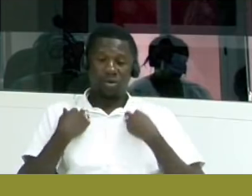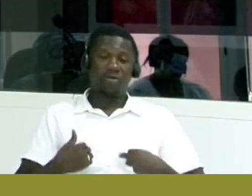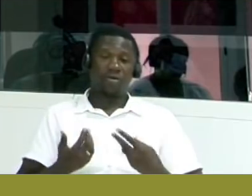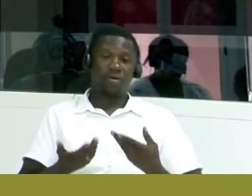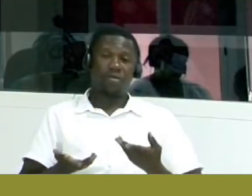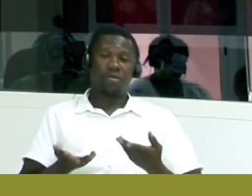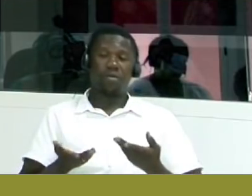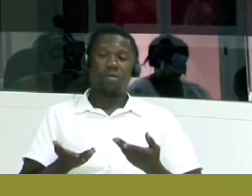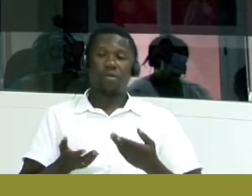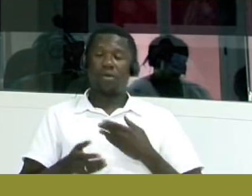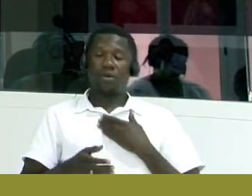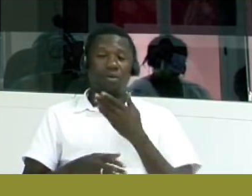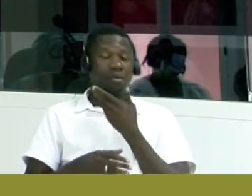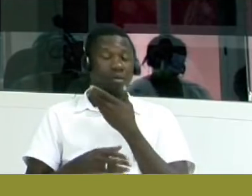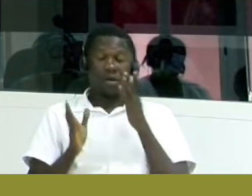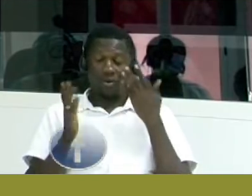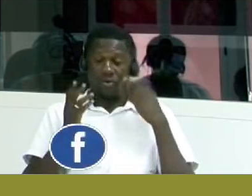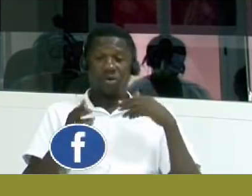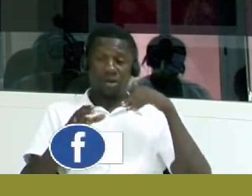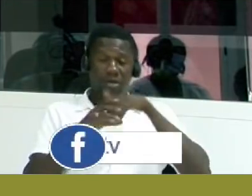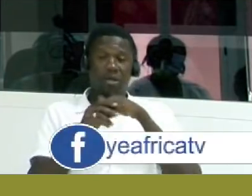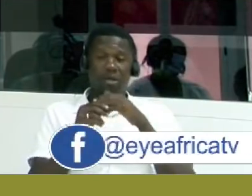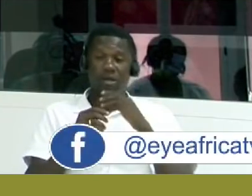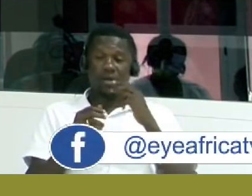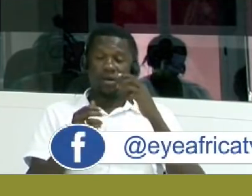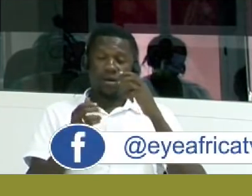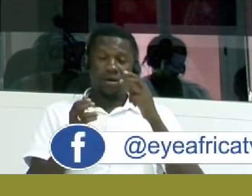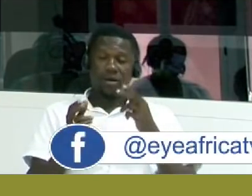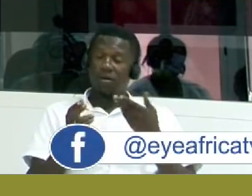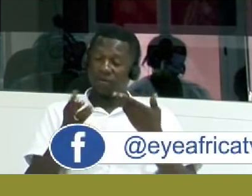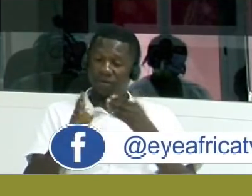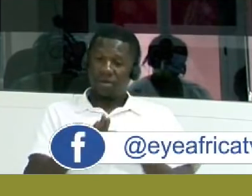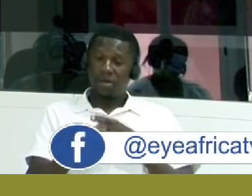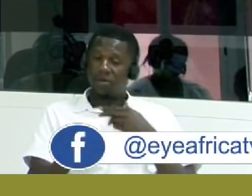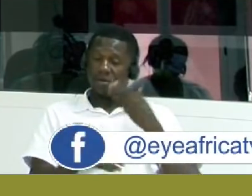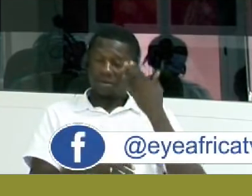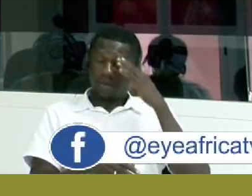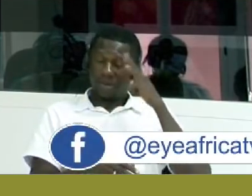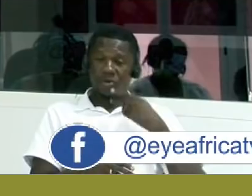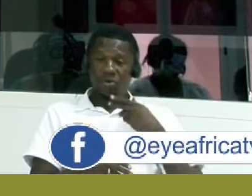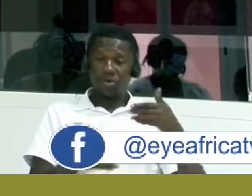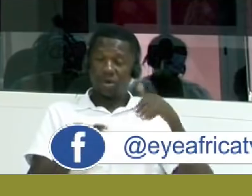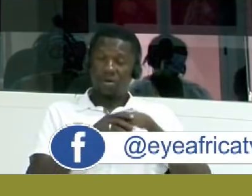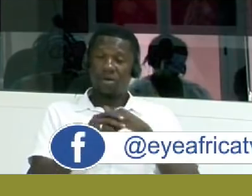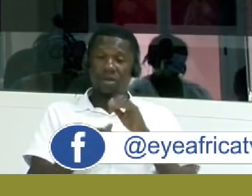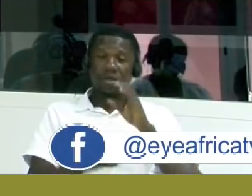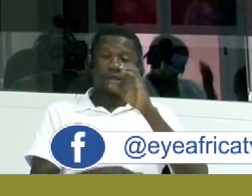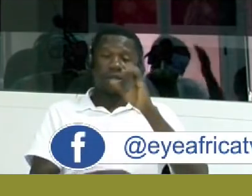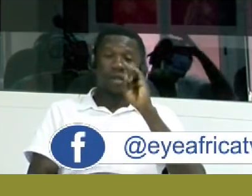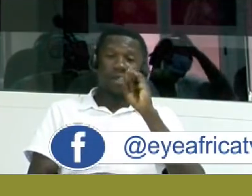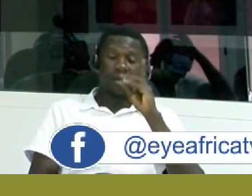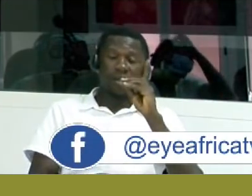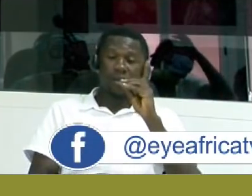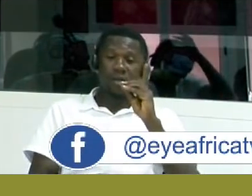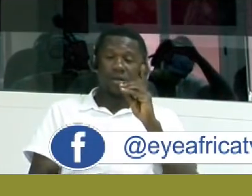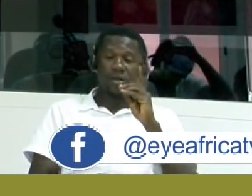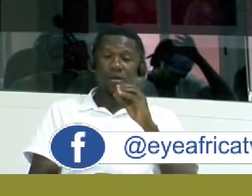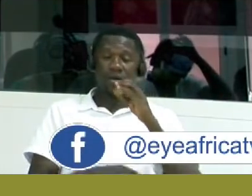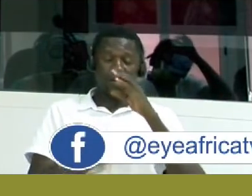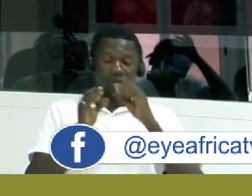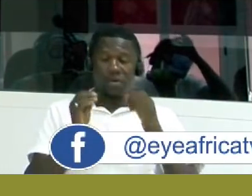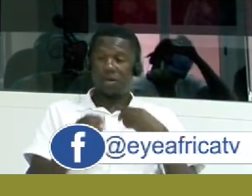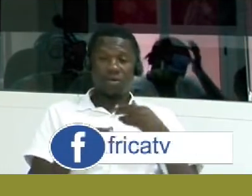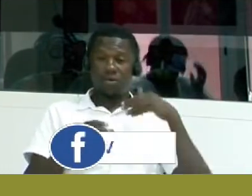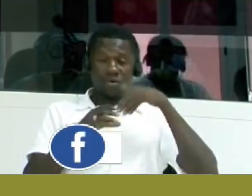I said, I don't mind you attending the funeral. I don't mind you going as members of the force, as CID officers, and don't congregate. You can mix with the